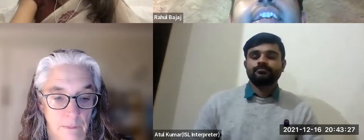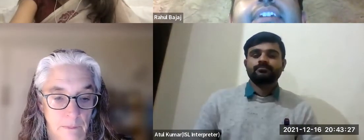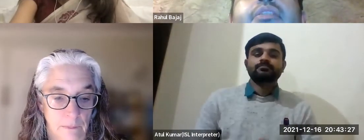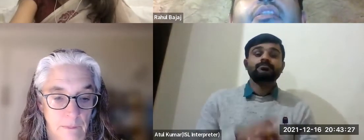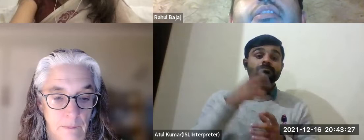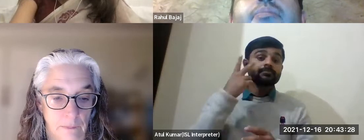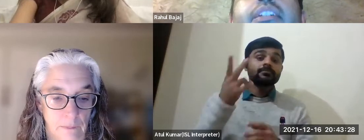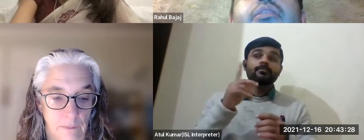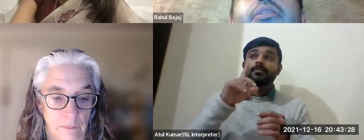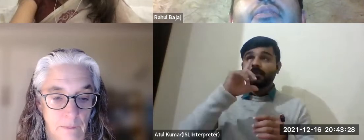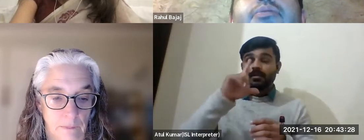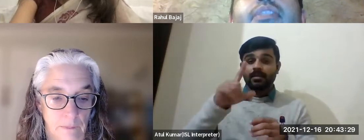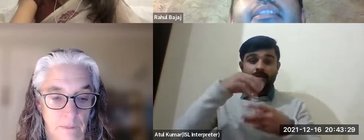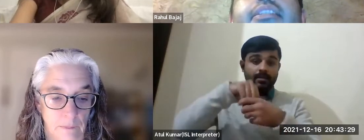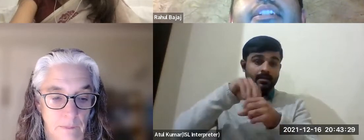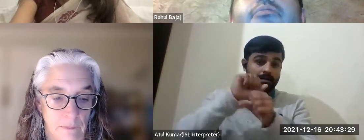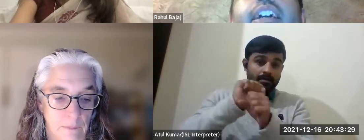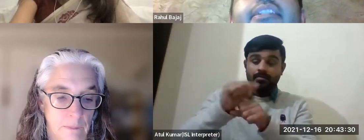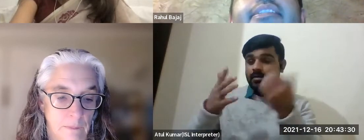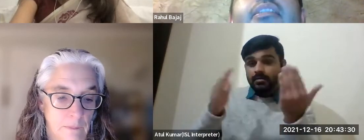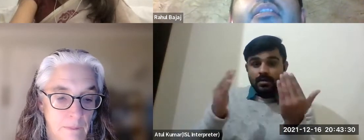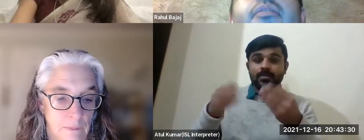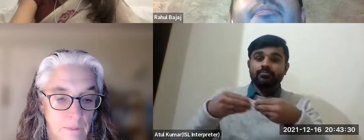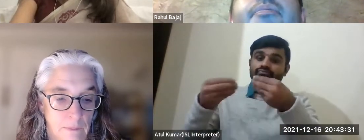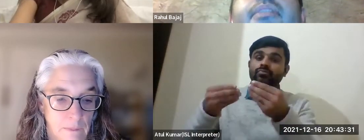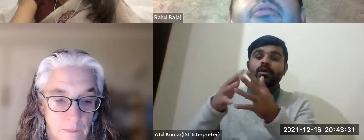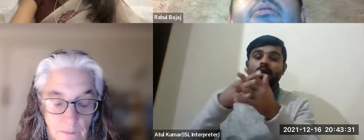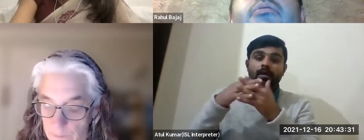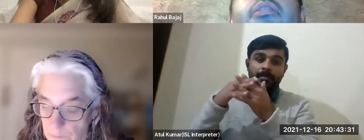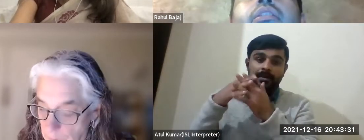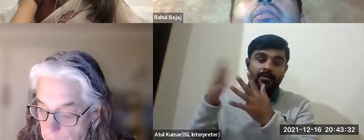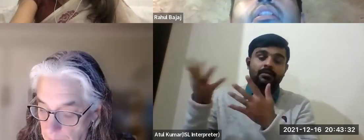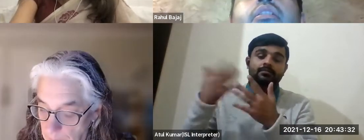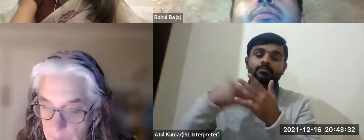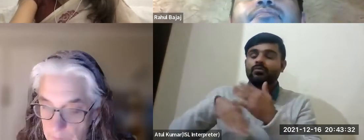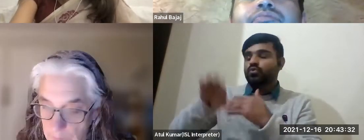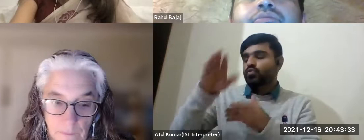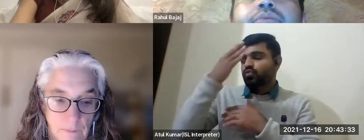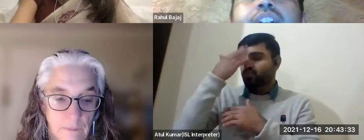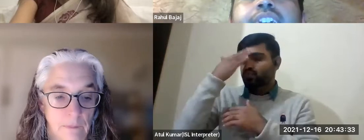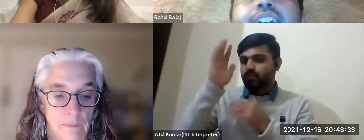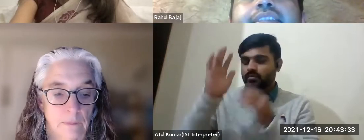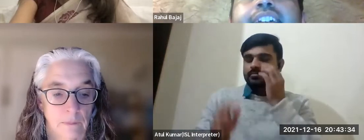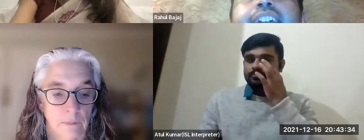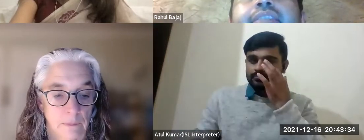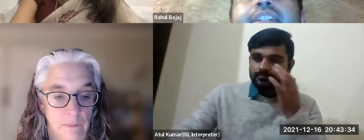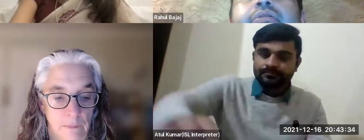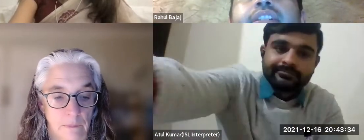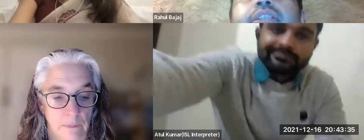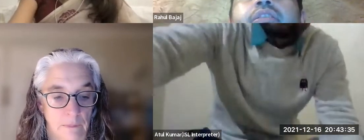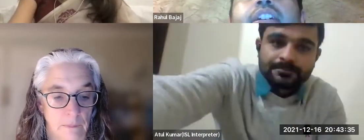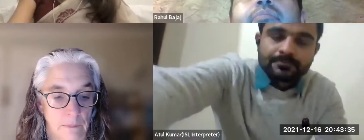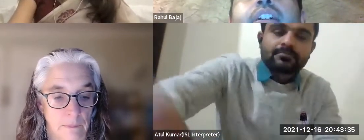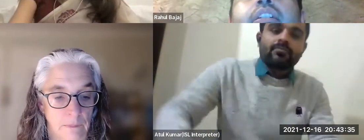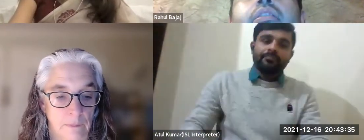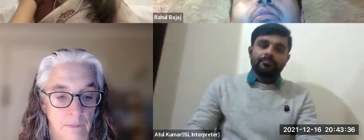let's say Lainey works with a particular service provider in the US. I don't know. Like, let's say,